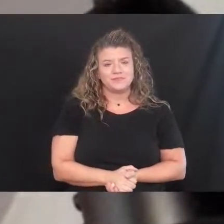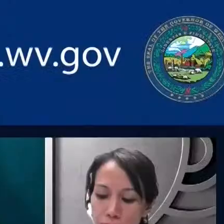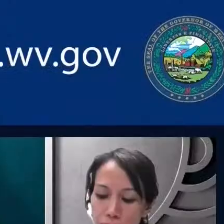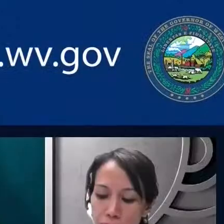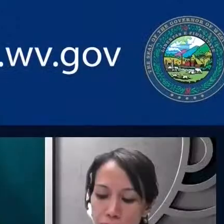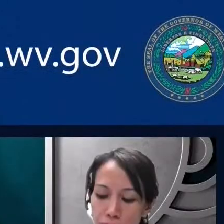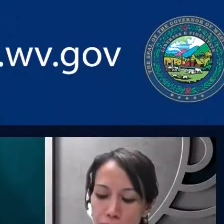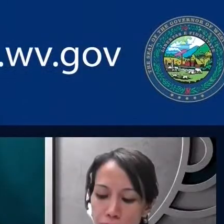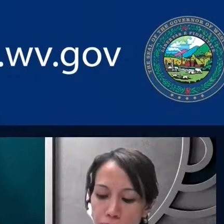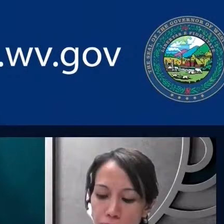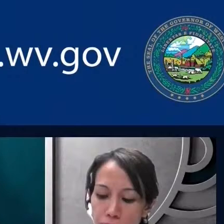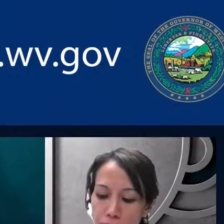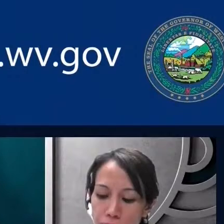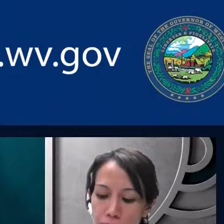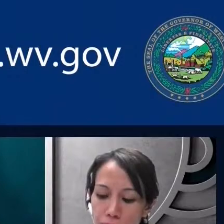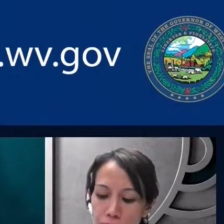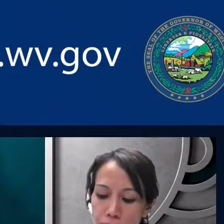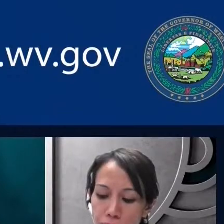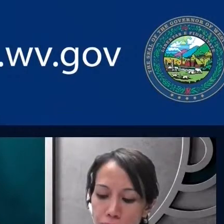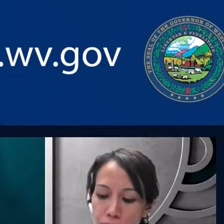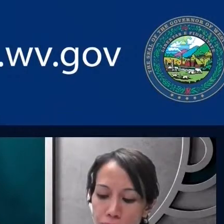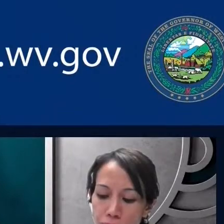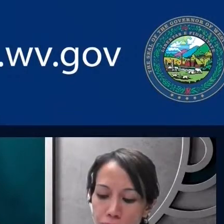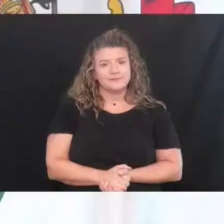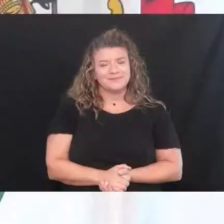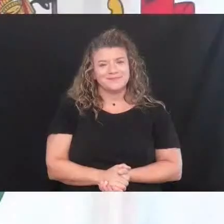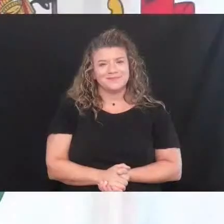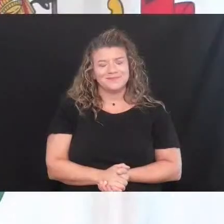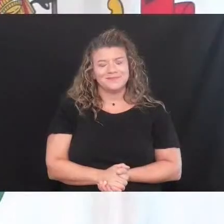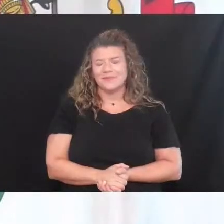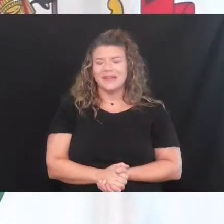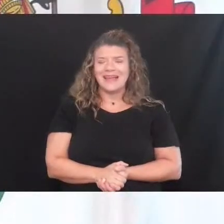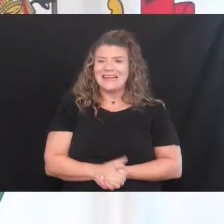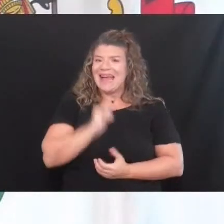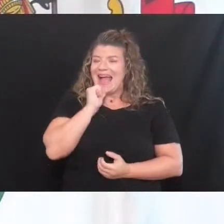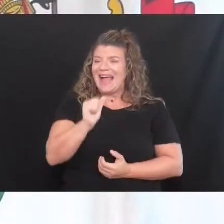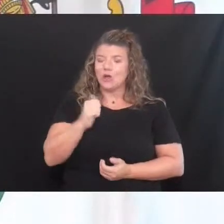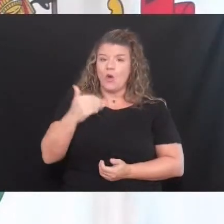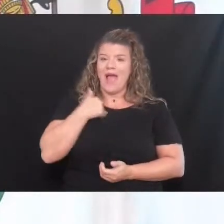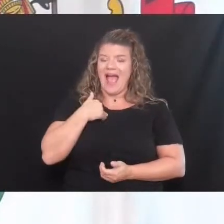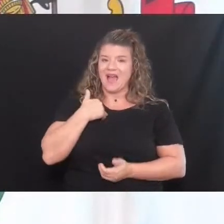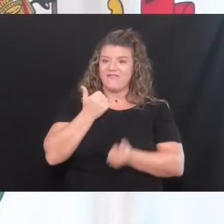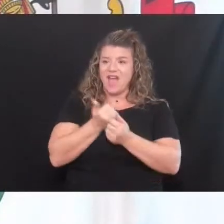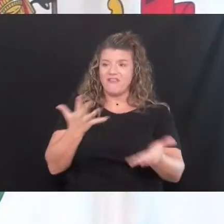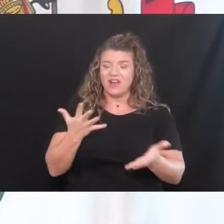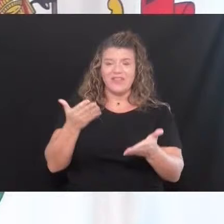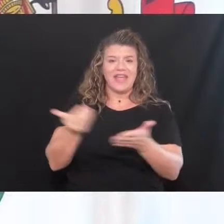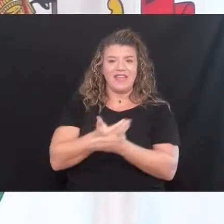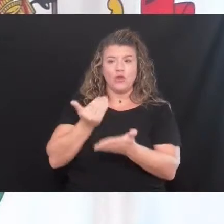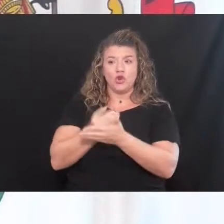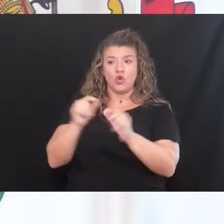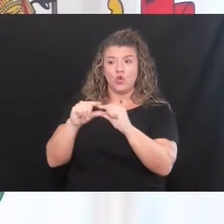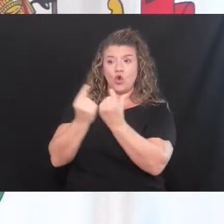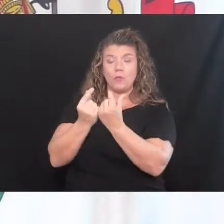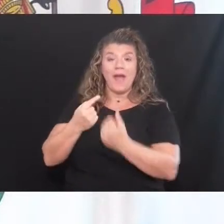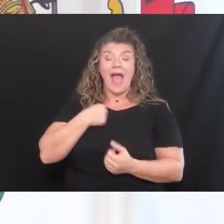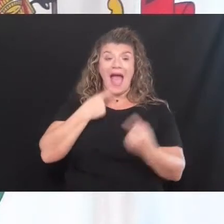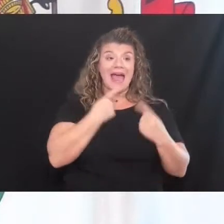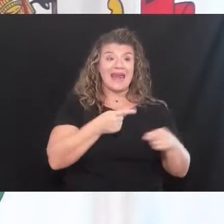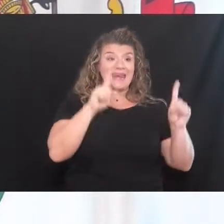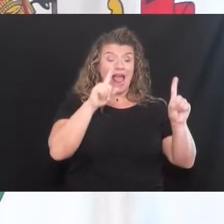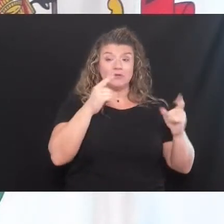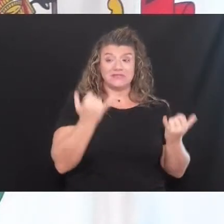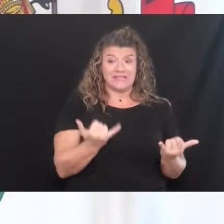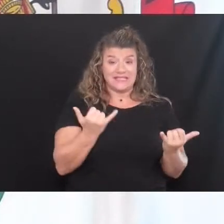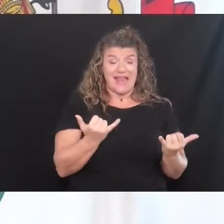Stephen, I don't have all those that are in the new group. I mean, I announced the ones that I went through today. I don't